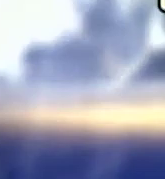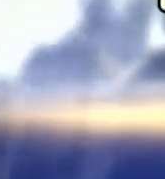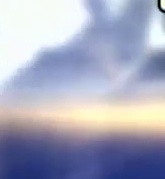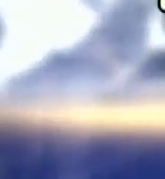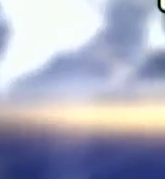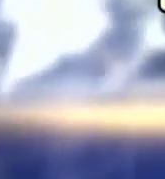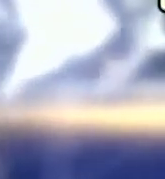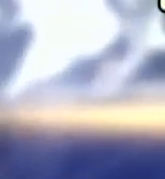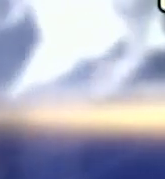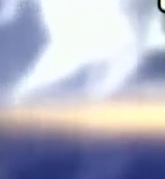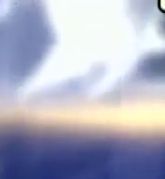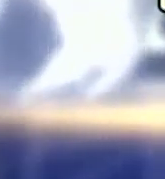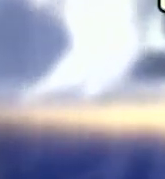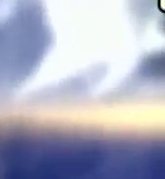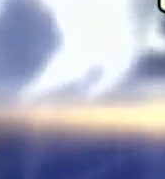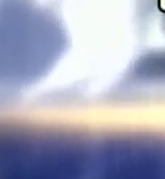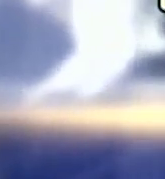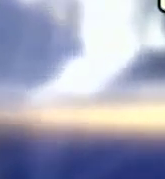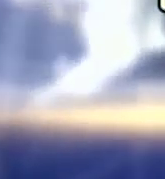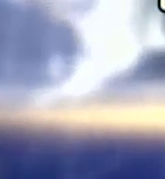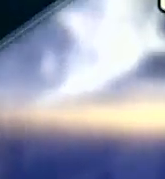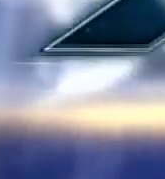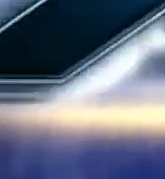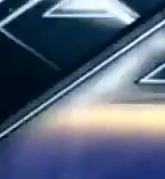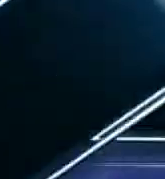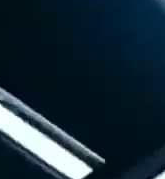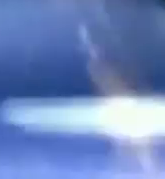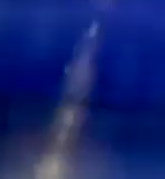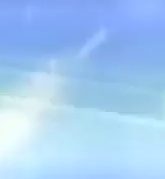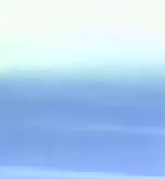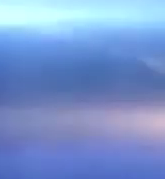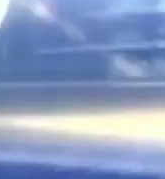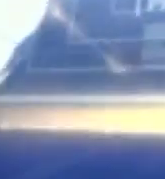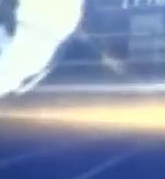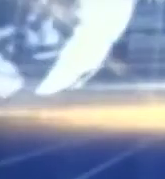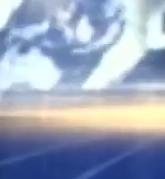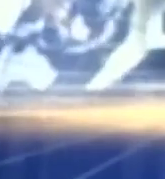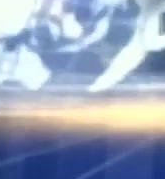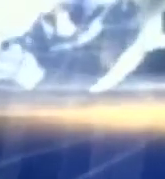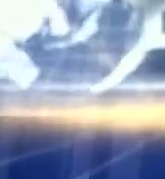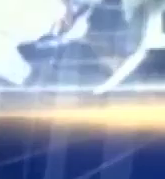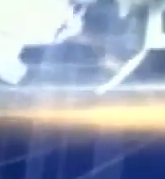www.znsbahamas.com or become our friend on ZNS's official Facebook page. And that will end